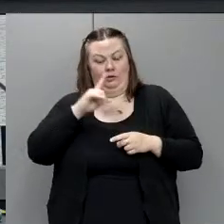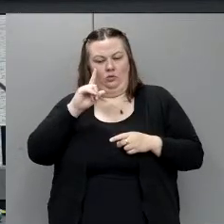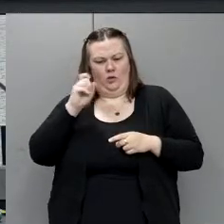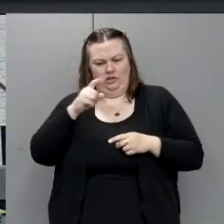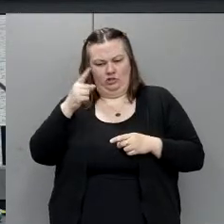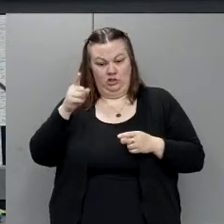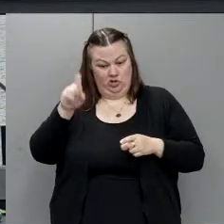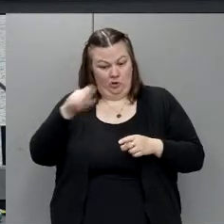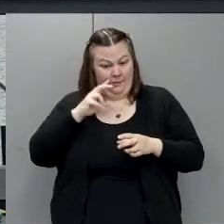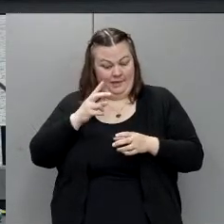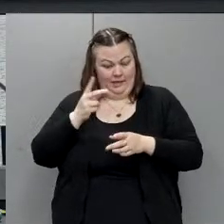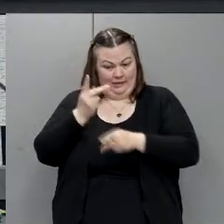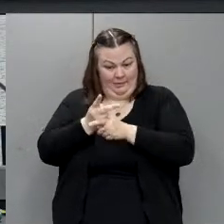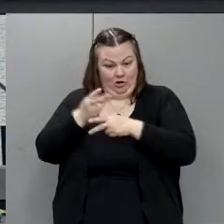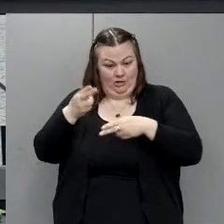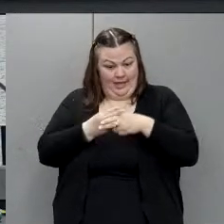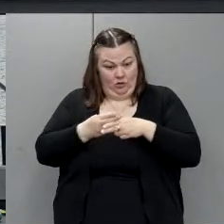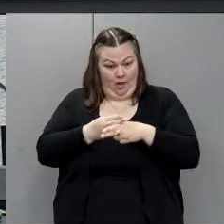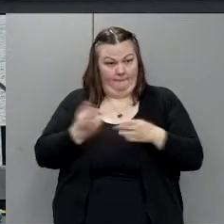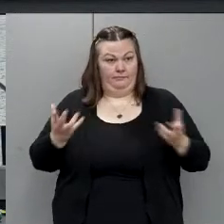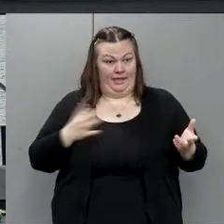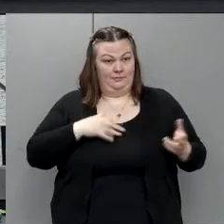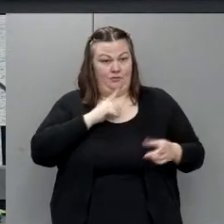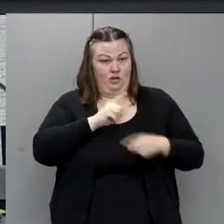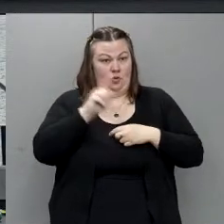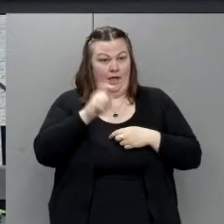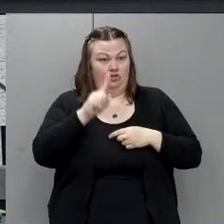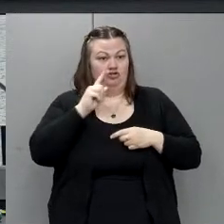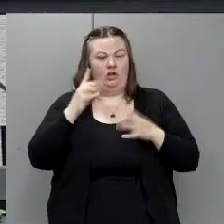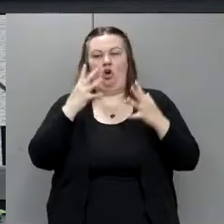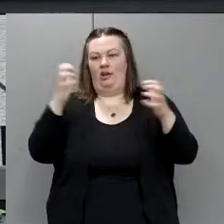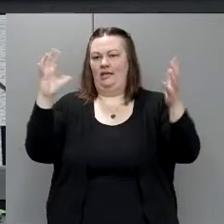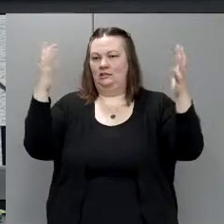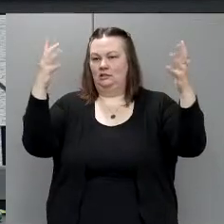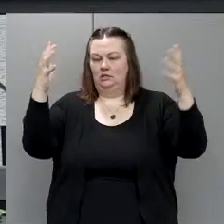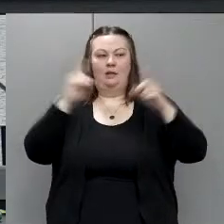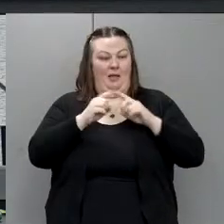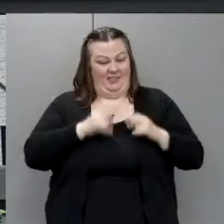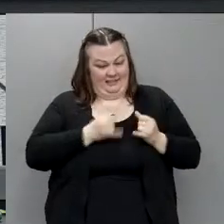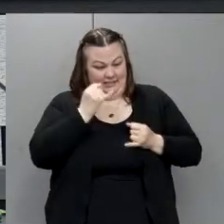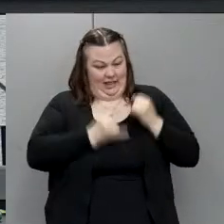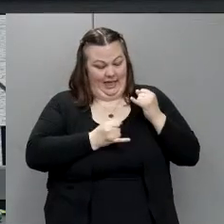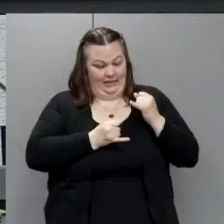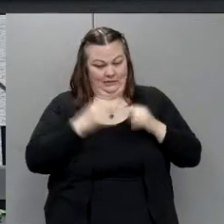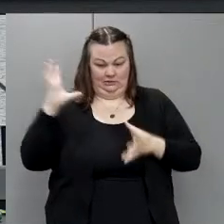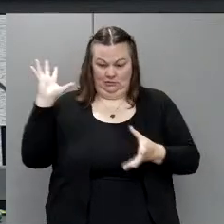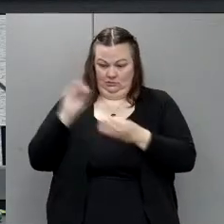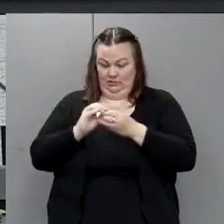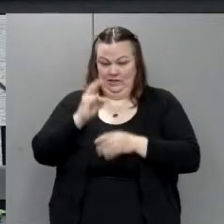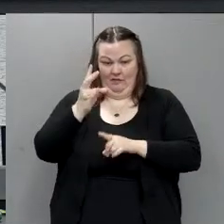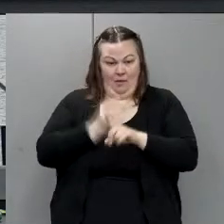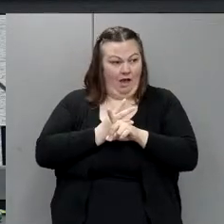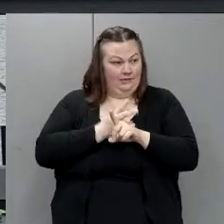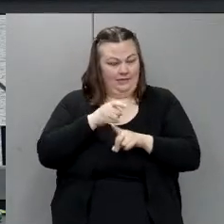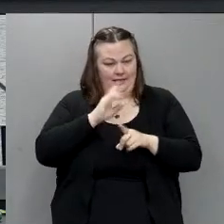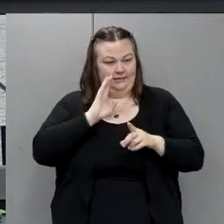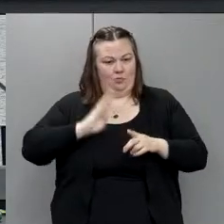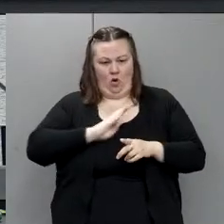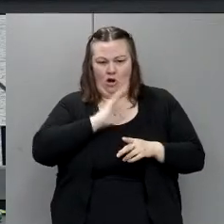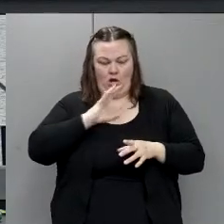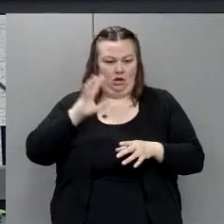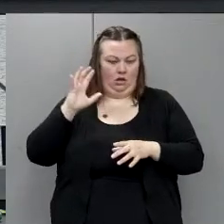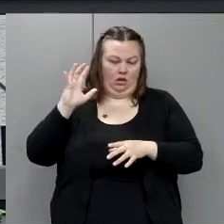should be retaining her as the interim. That this is really, the last 7 months, this board has been